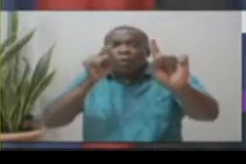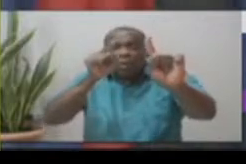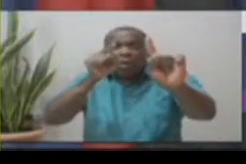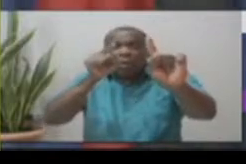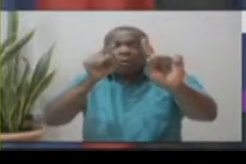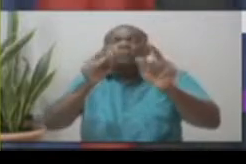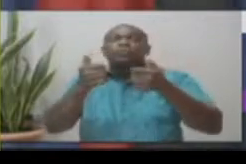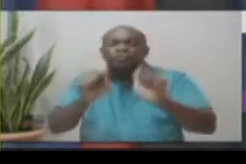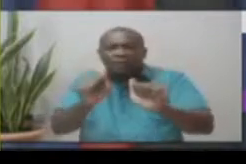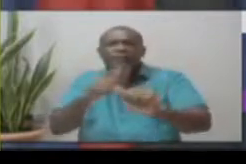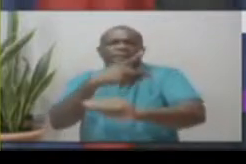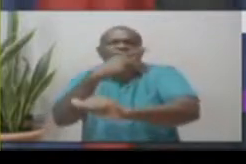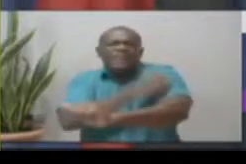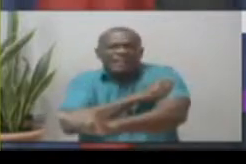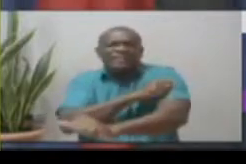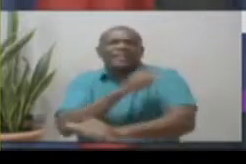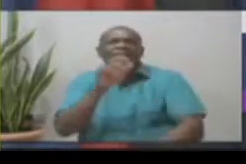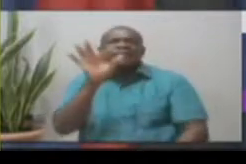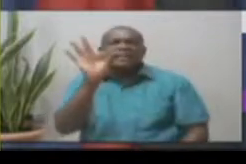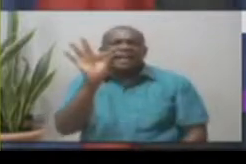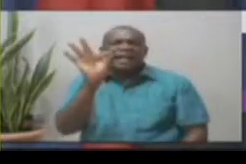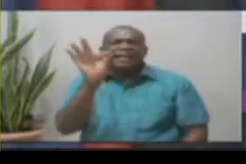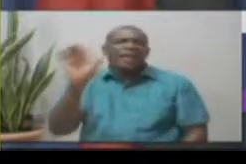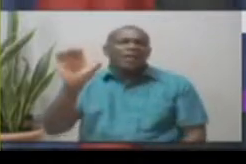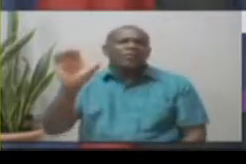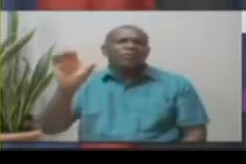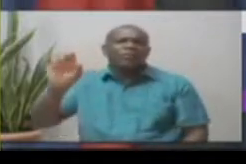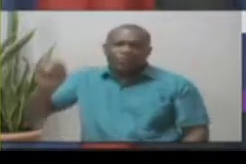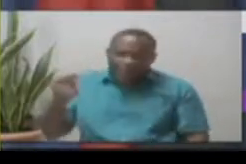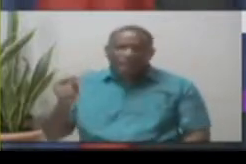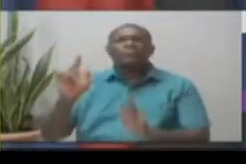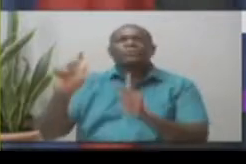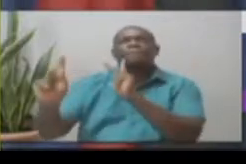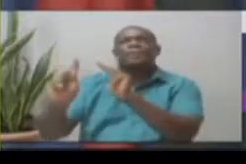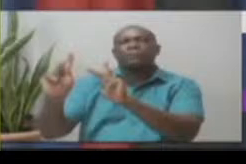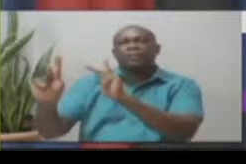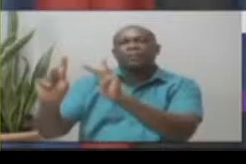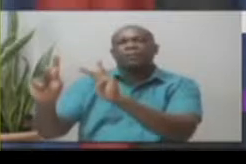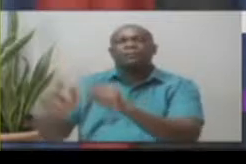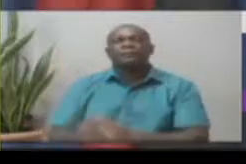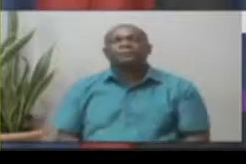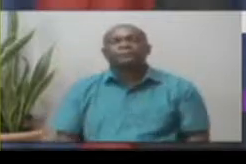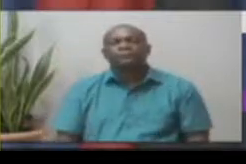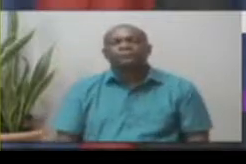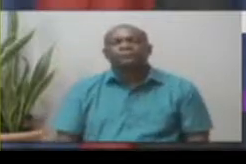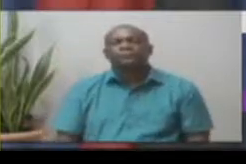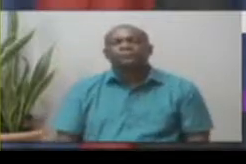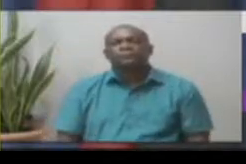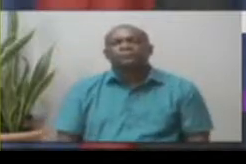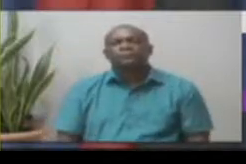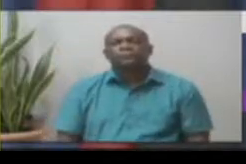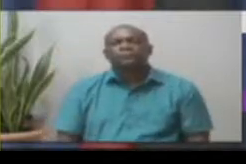900,000 people. That is the target. If we are able to vaccinate